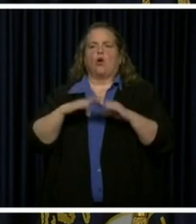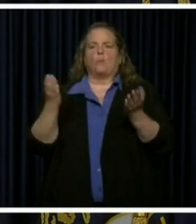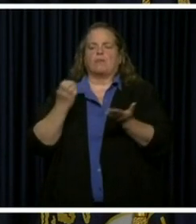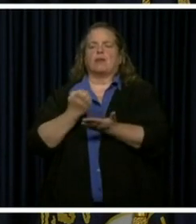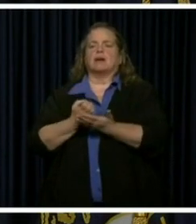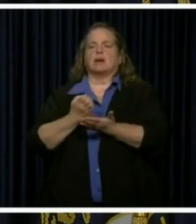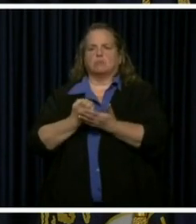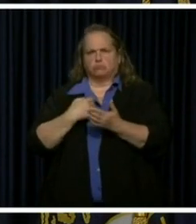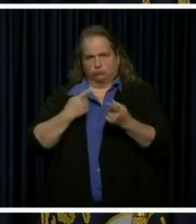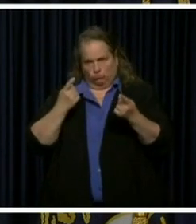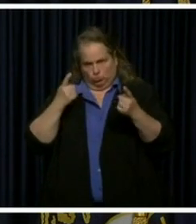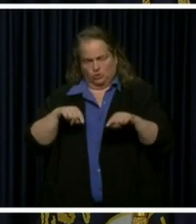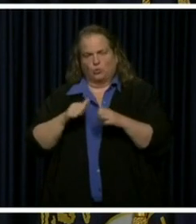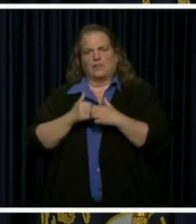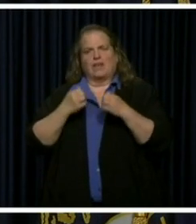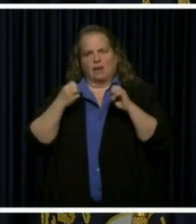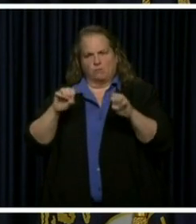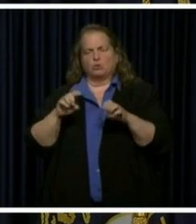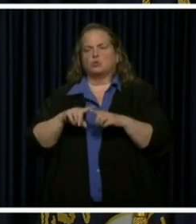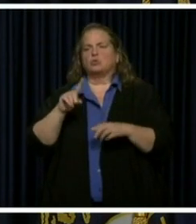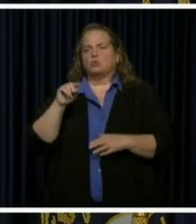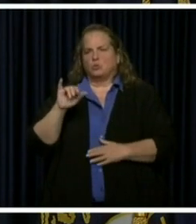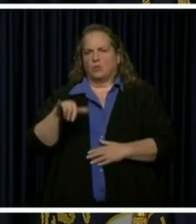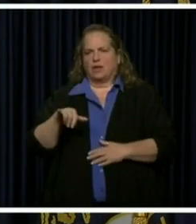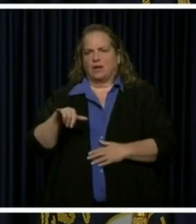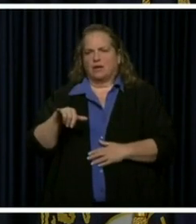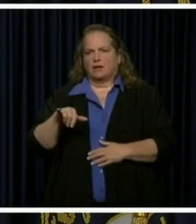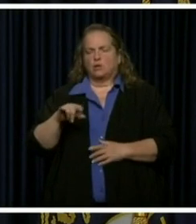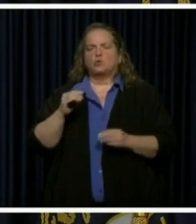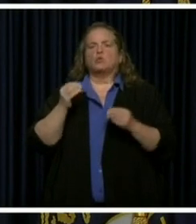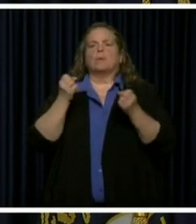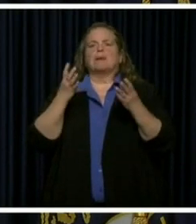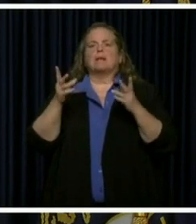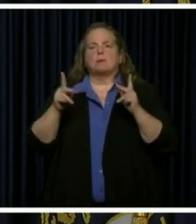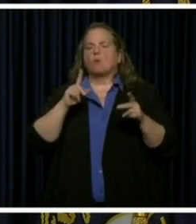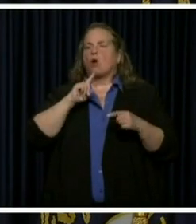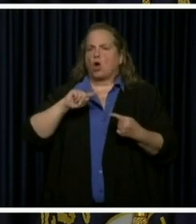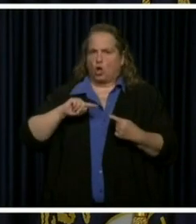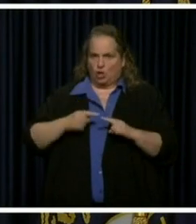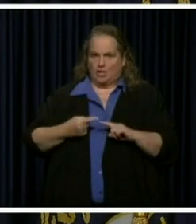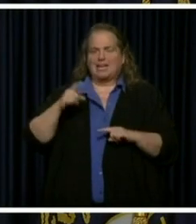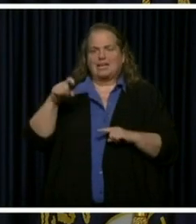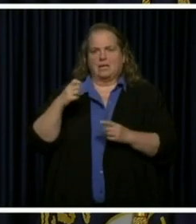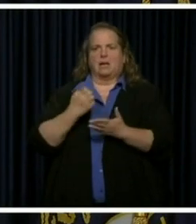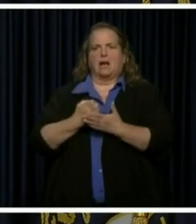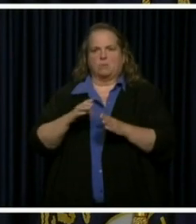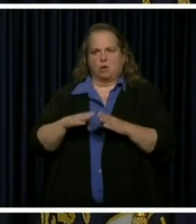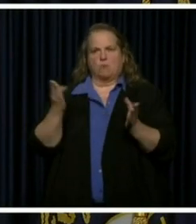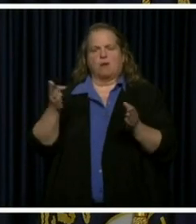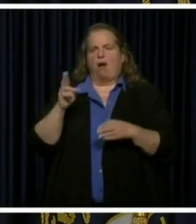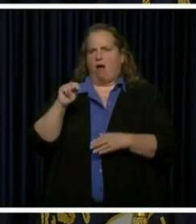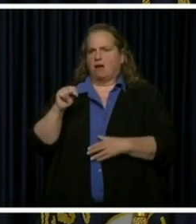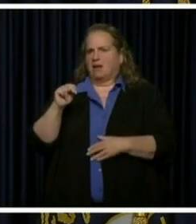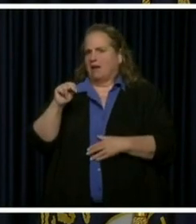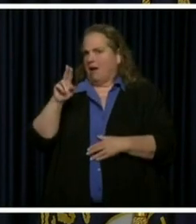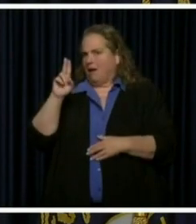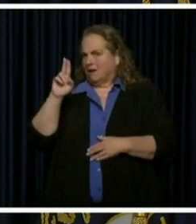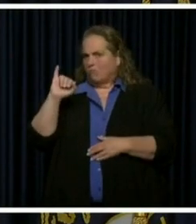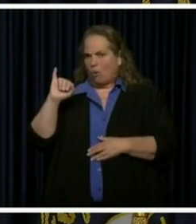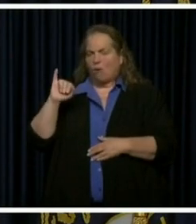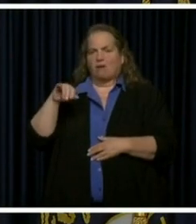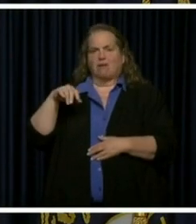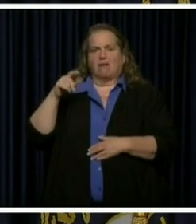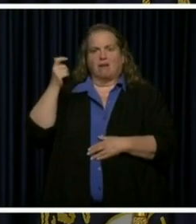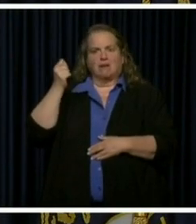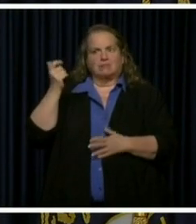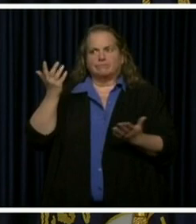I completely agree with the efforts to do that. Too many people are hurting in terms of being unemployed and